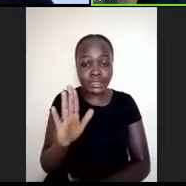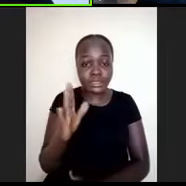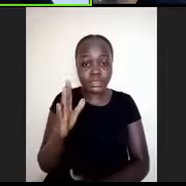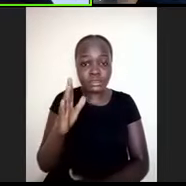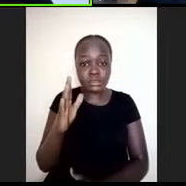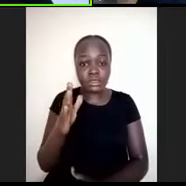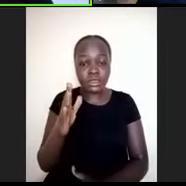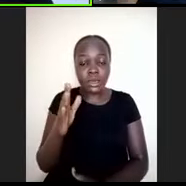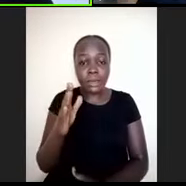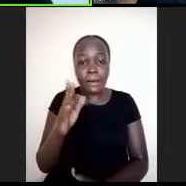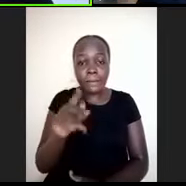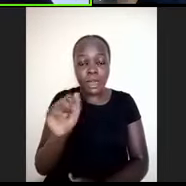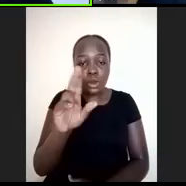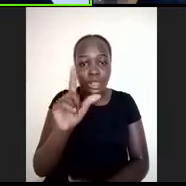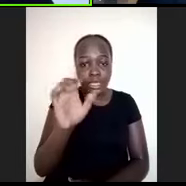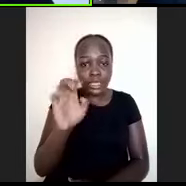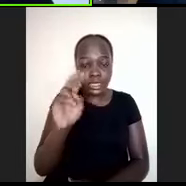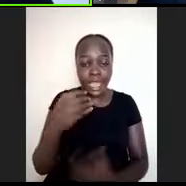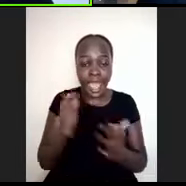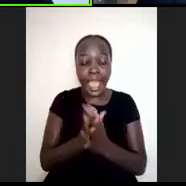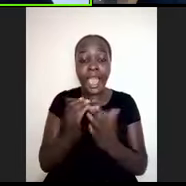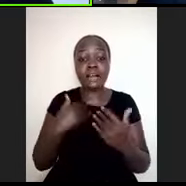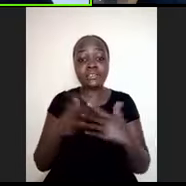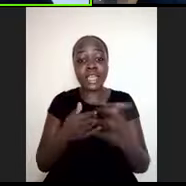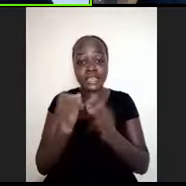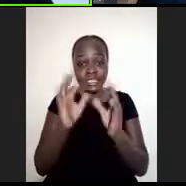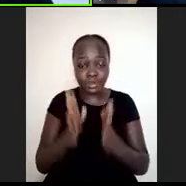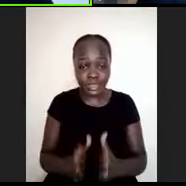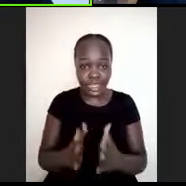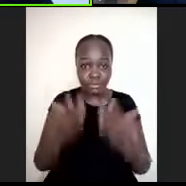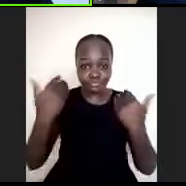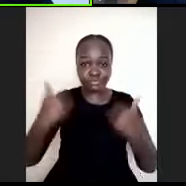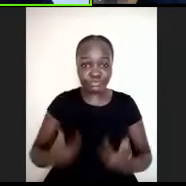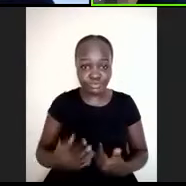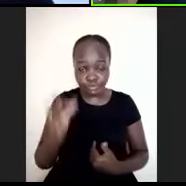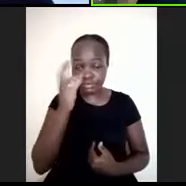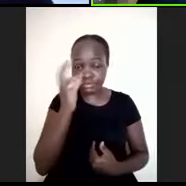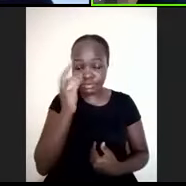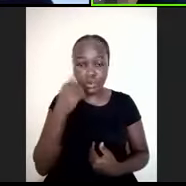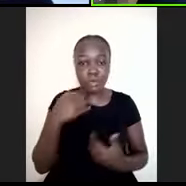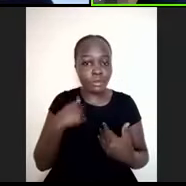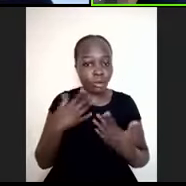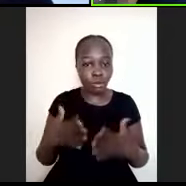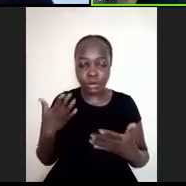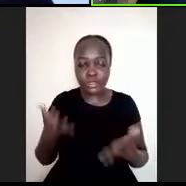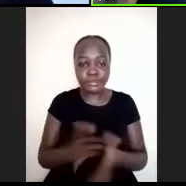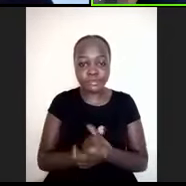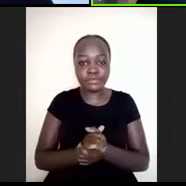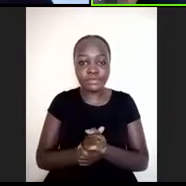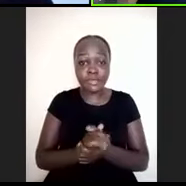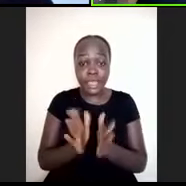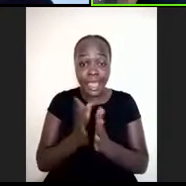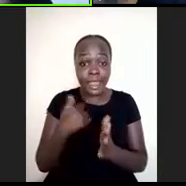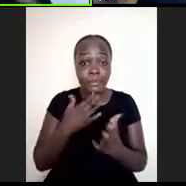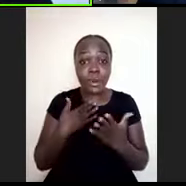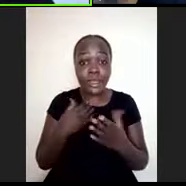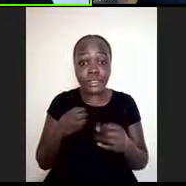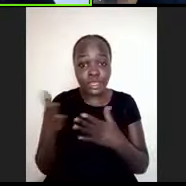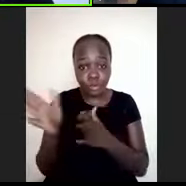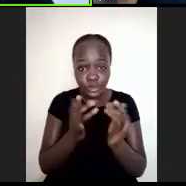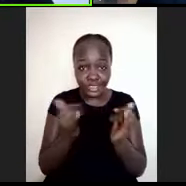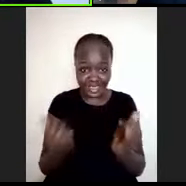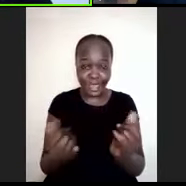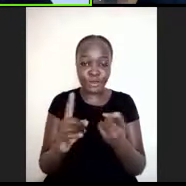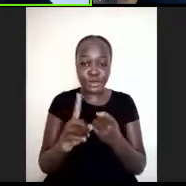sign language interpreter, Fiona, who is always with us. Thank you, Fiona. And I want to give this chance to my guest to